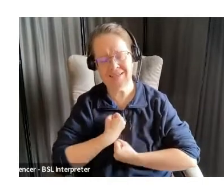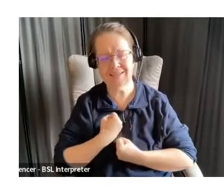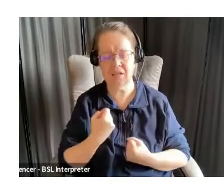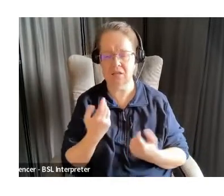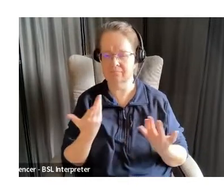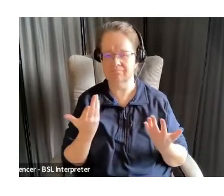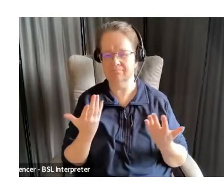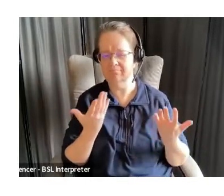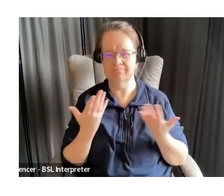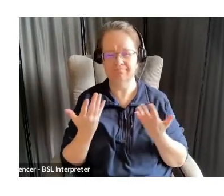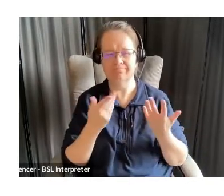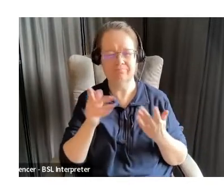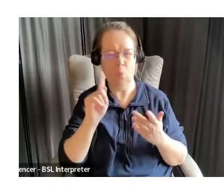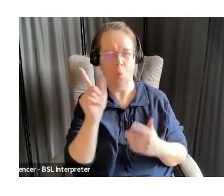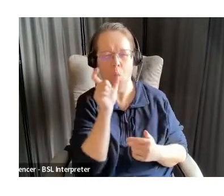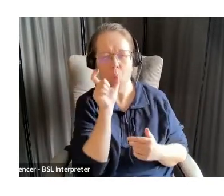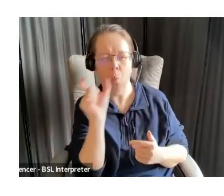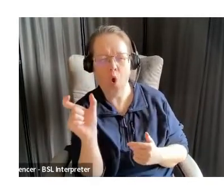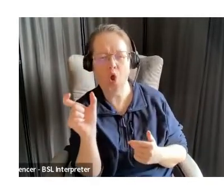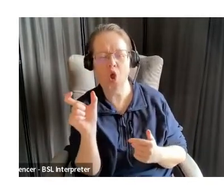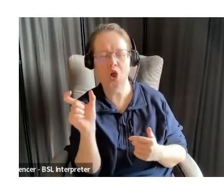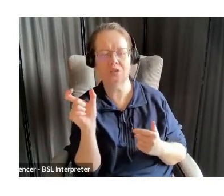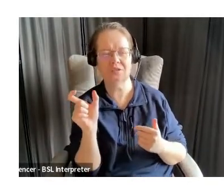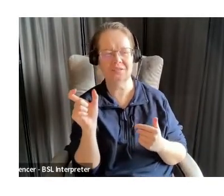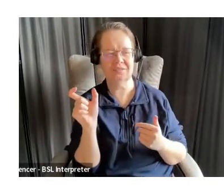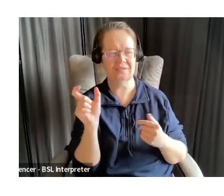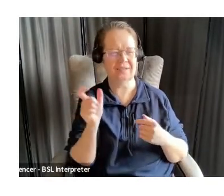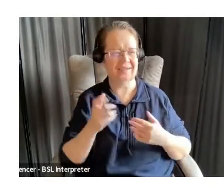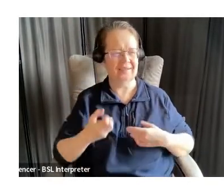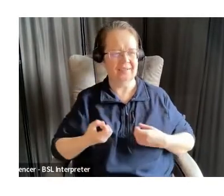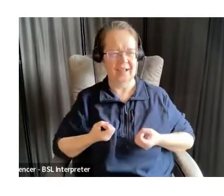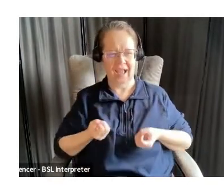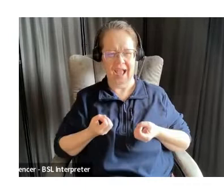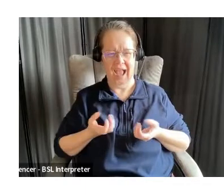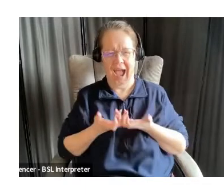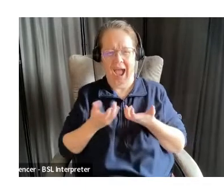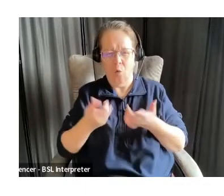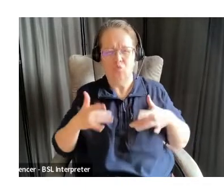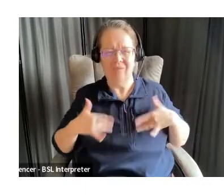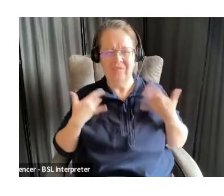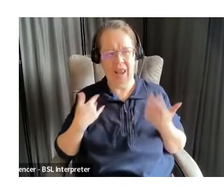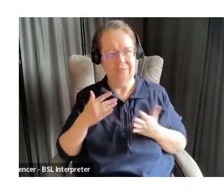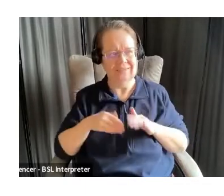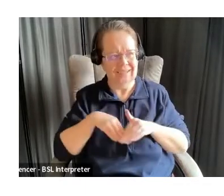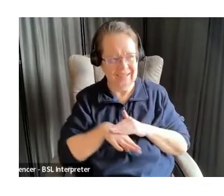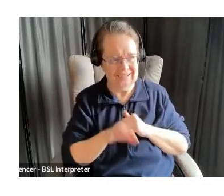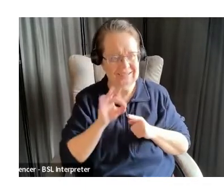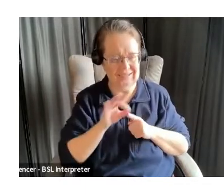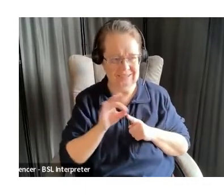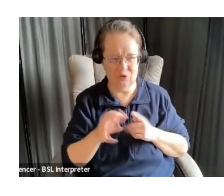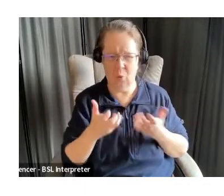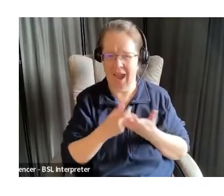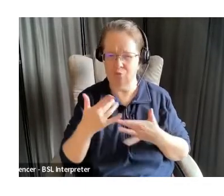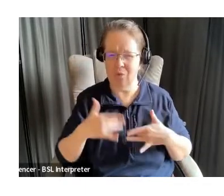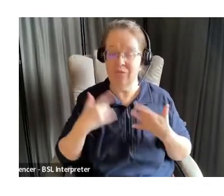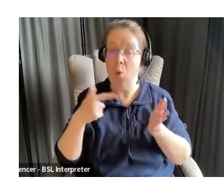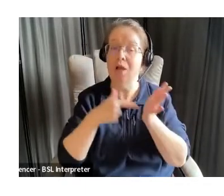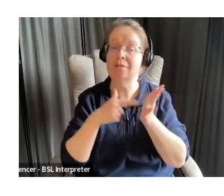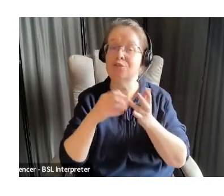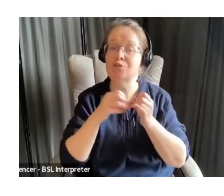up? What word can you conjure up, or that kind of elegantly expresses how you feel when you're going into the interview?